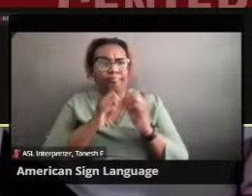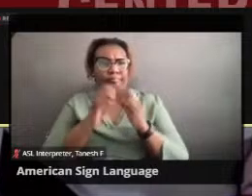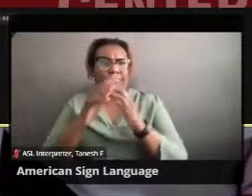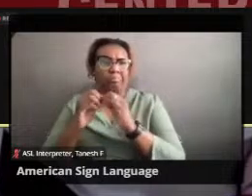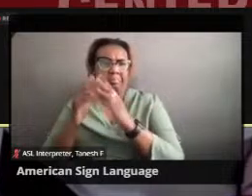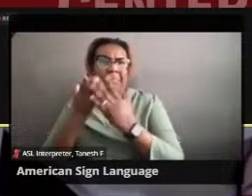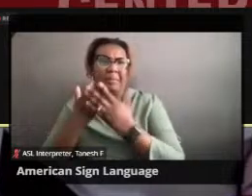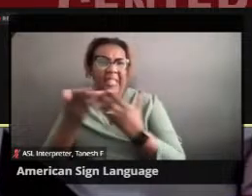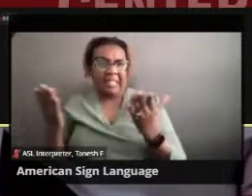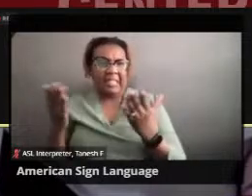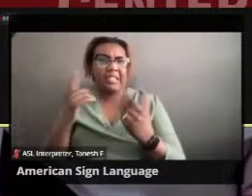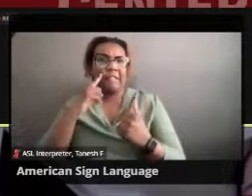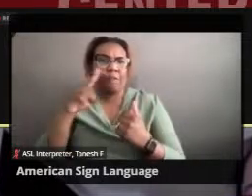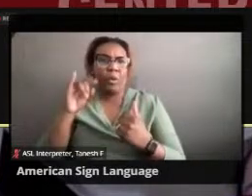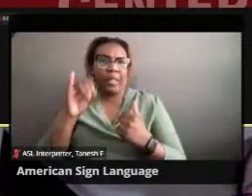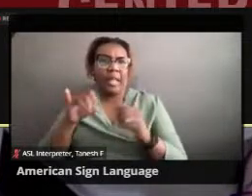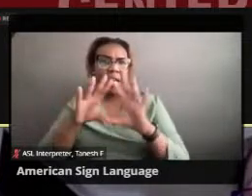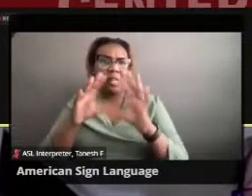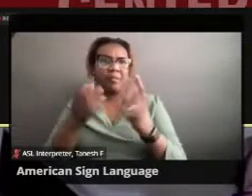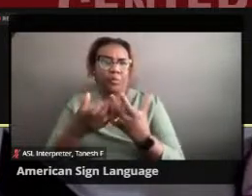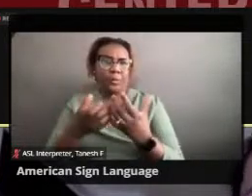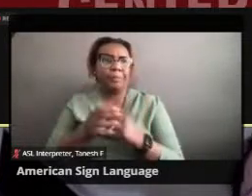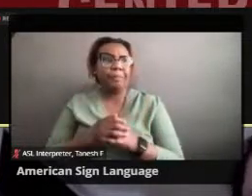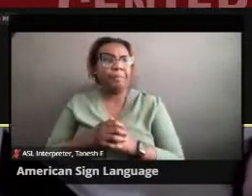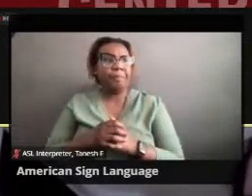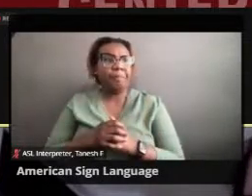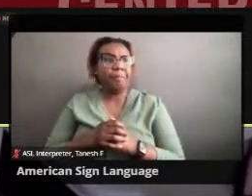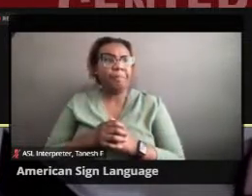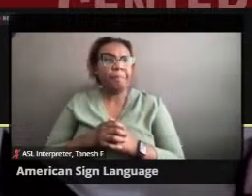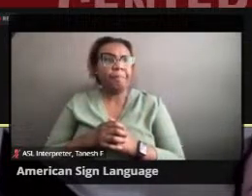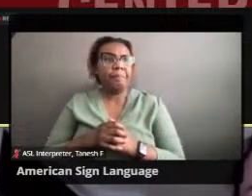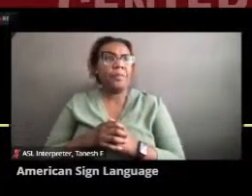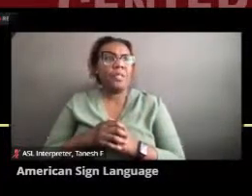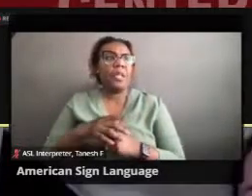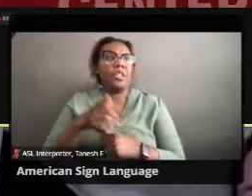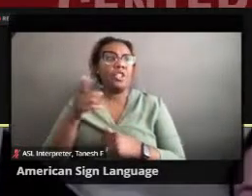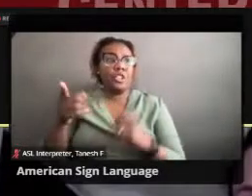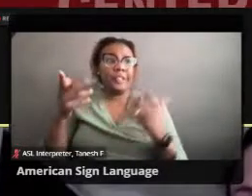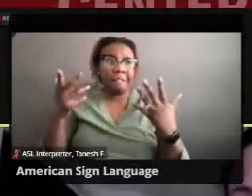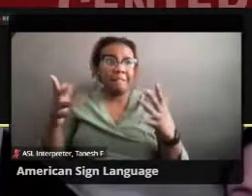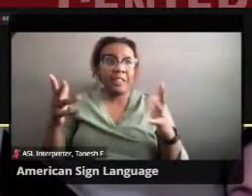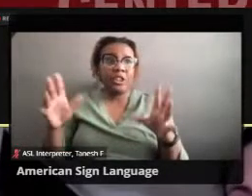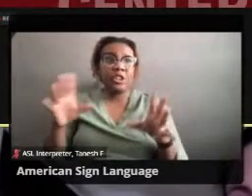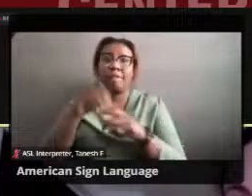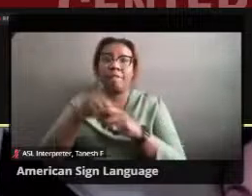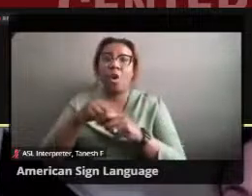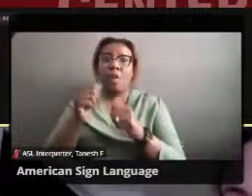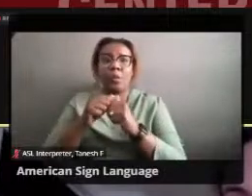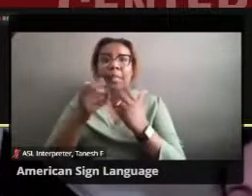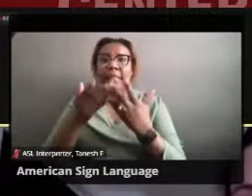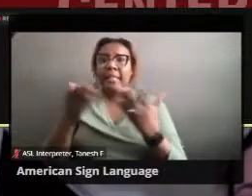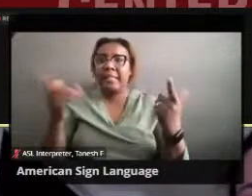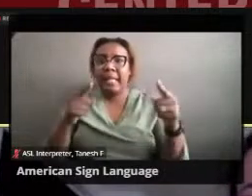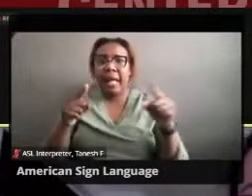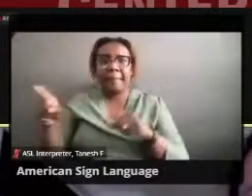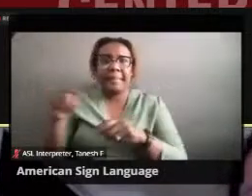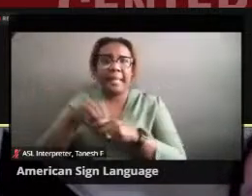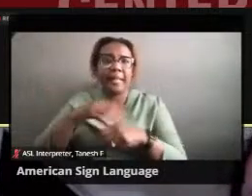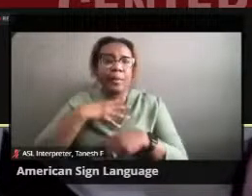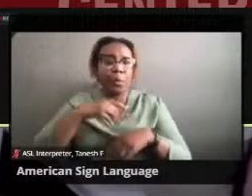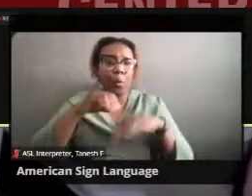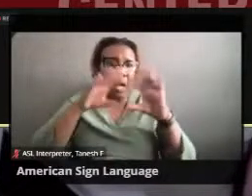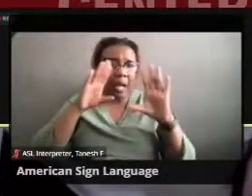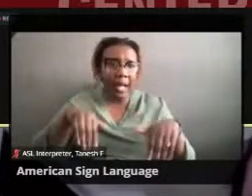been received by national and international audiences, including the White House, the Carter Center, and the Pontifical Council